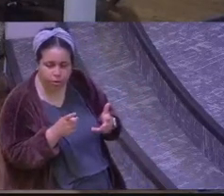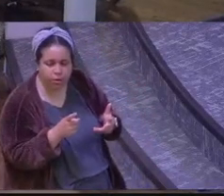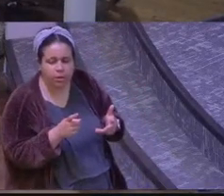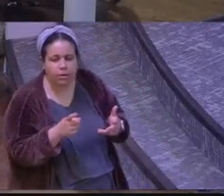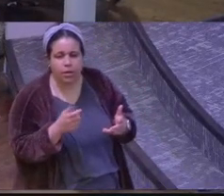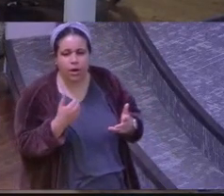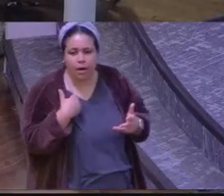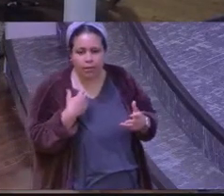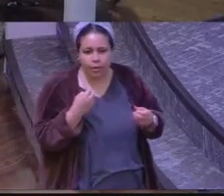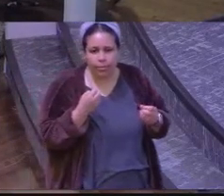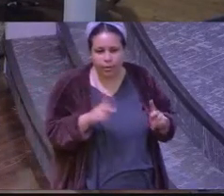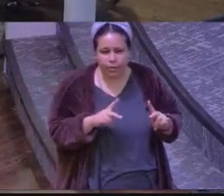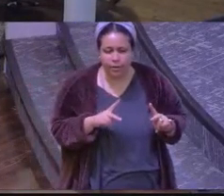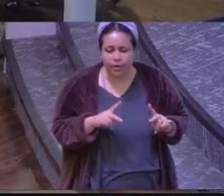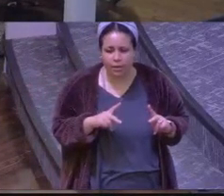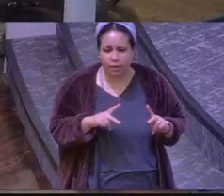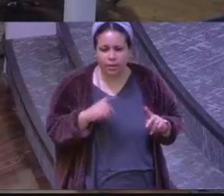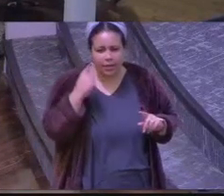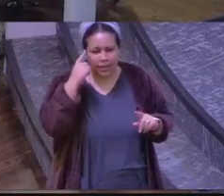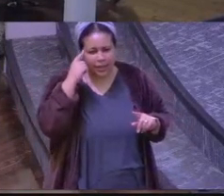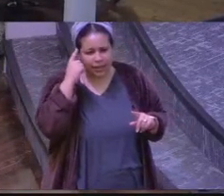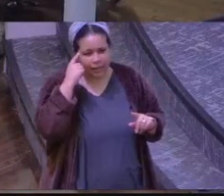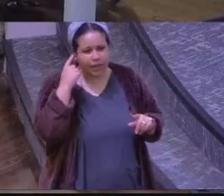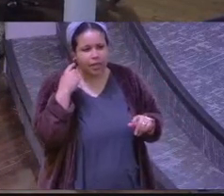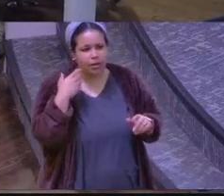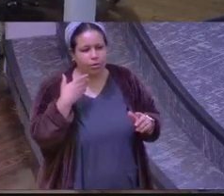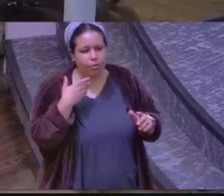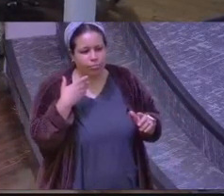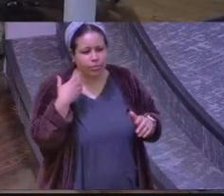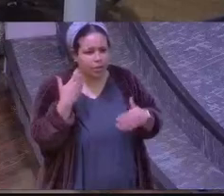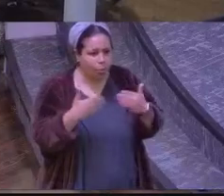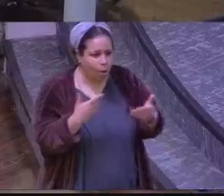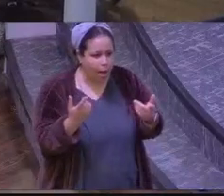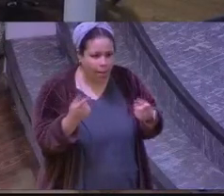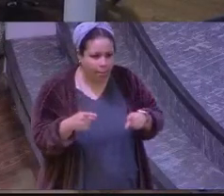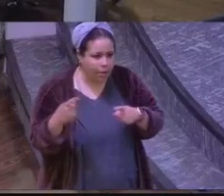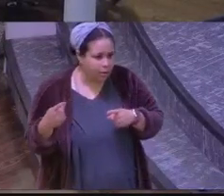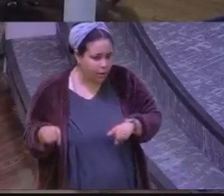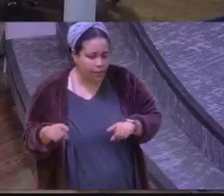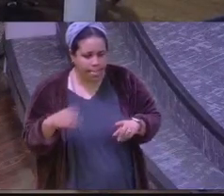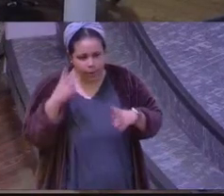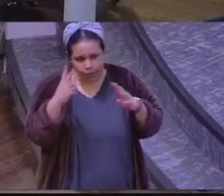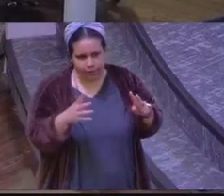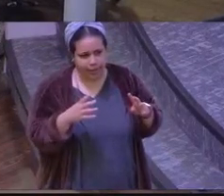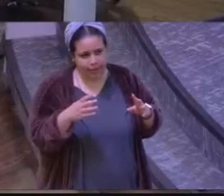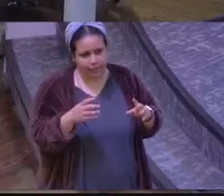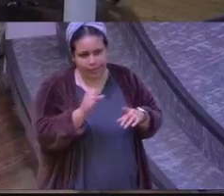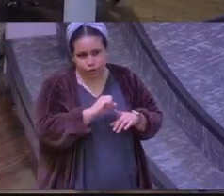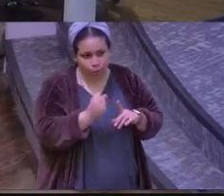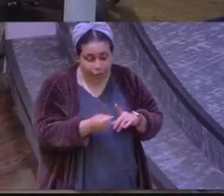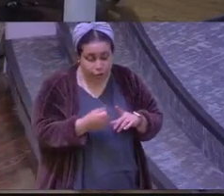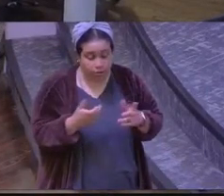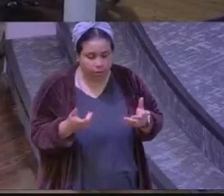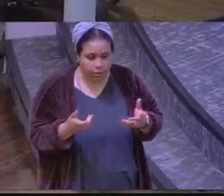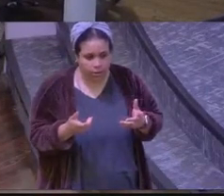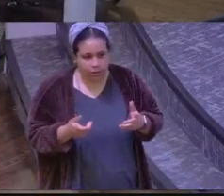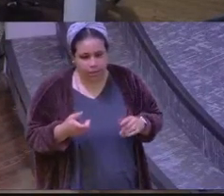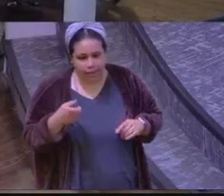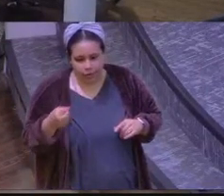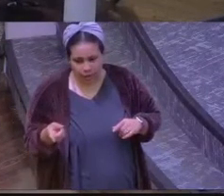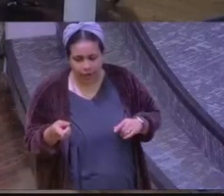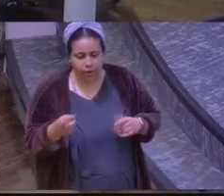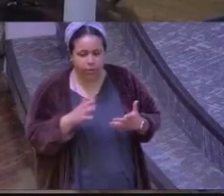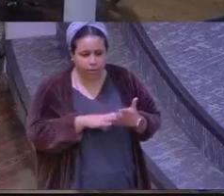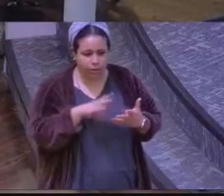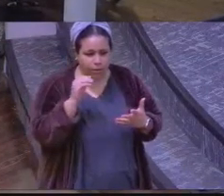they have an opportunity to think through what is it that happened that created the situation where they are at the Learning